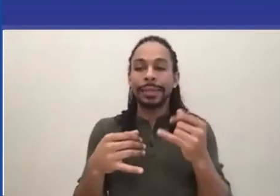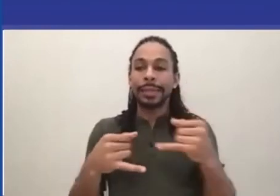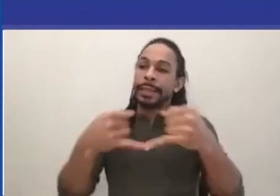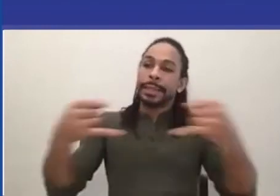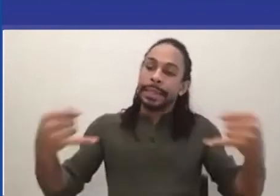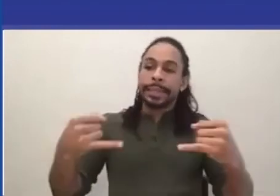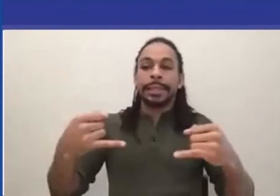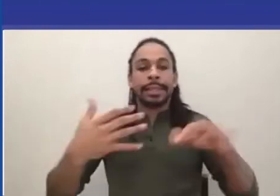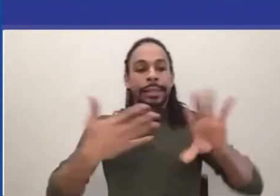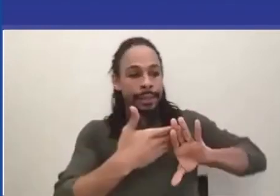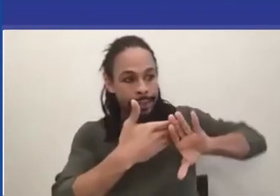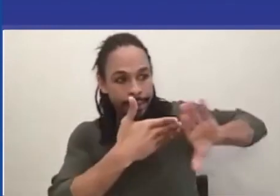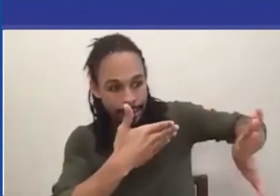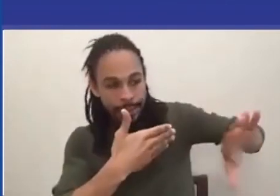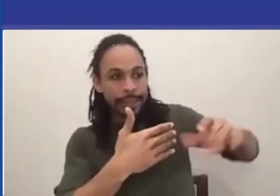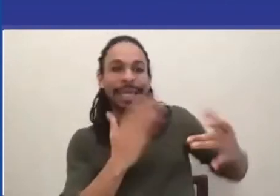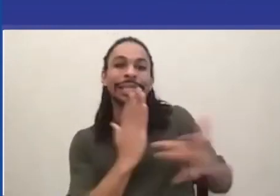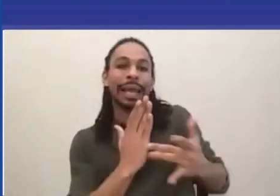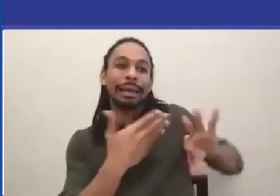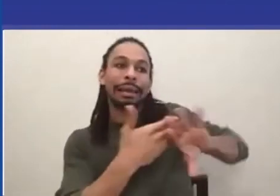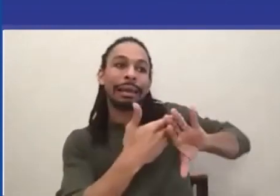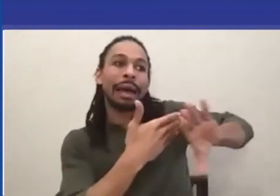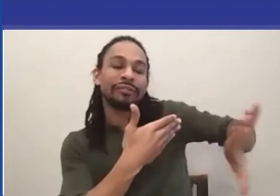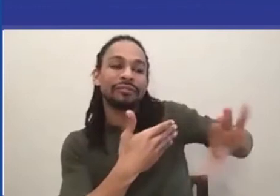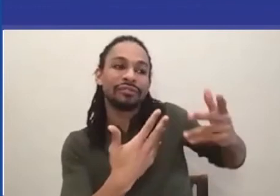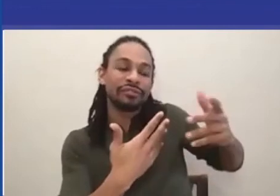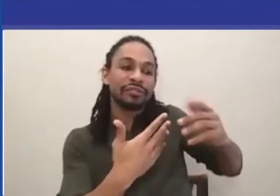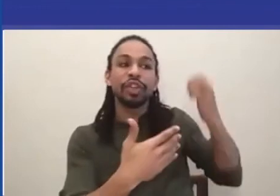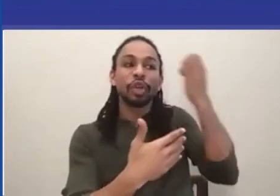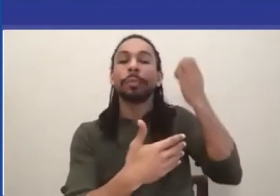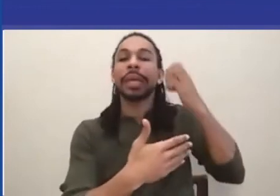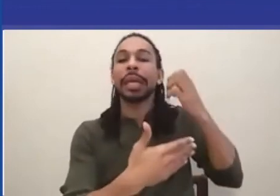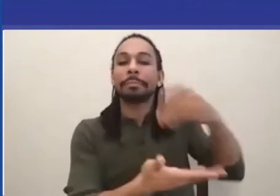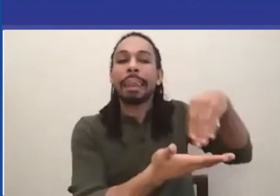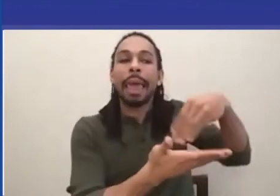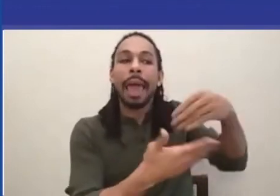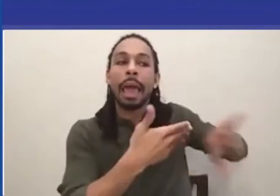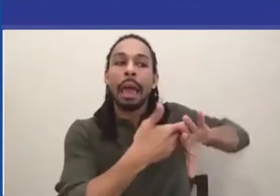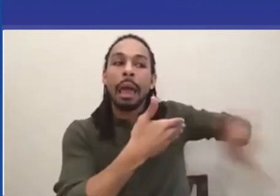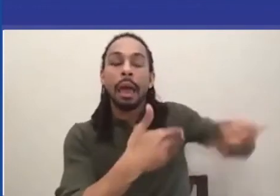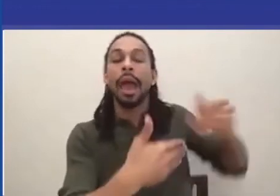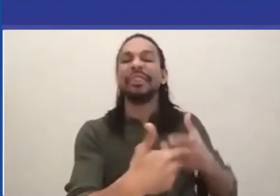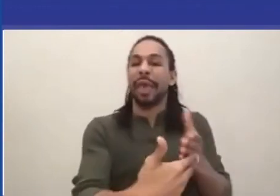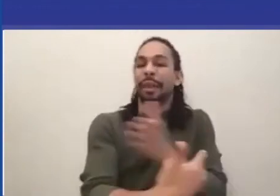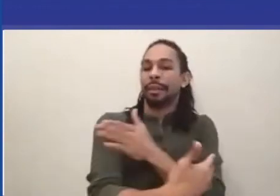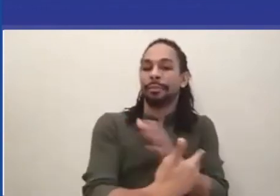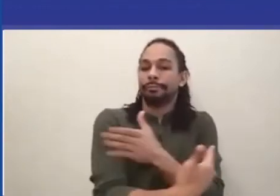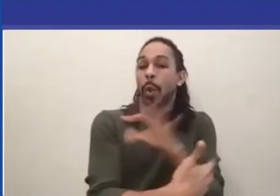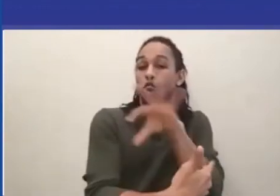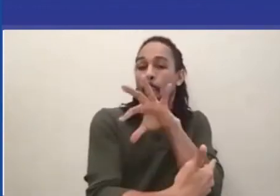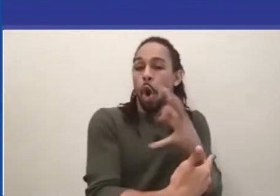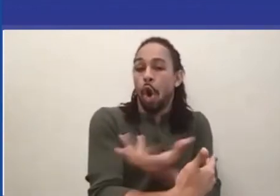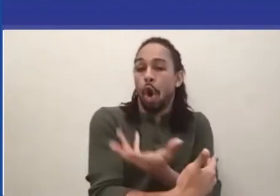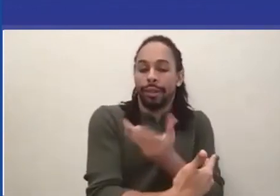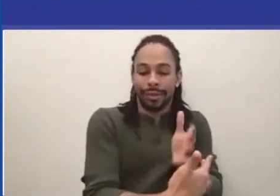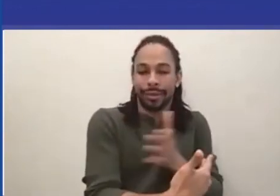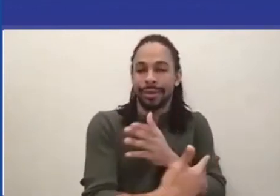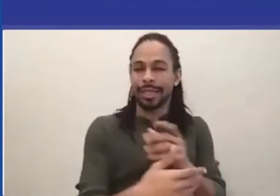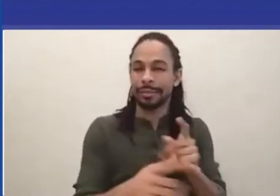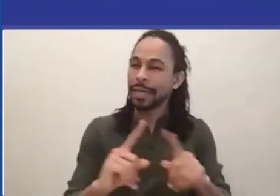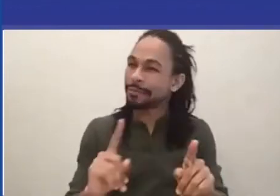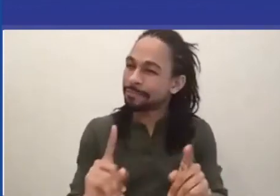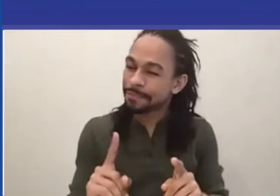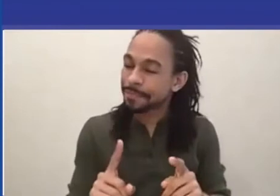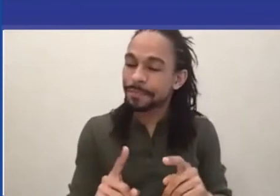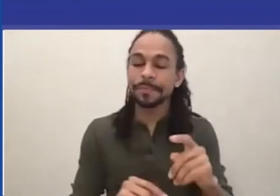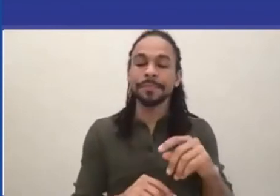is only in the domain of ballet and in contemporary dance, and that the dances that we do don't